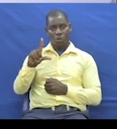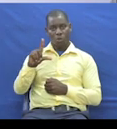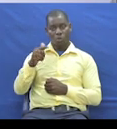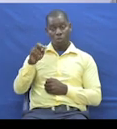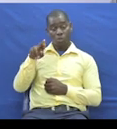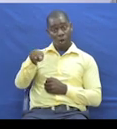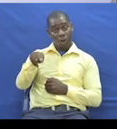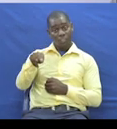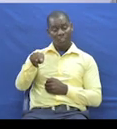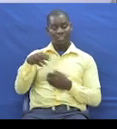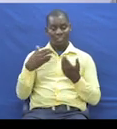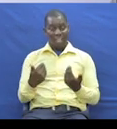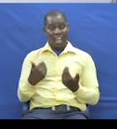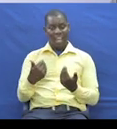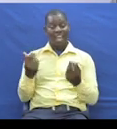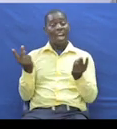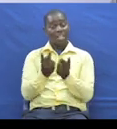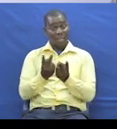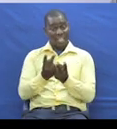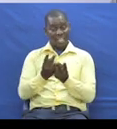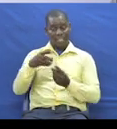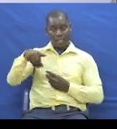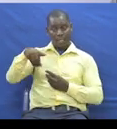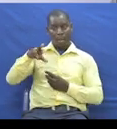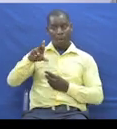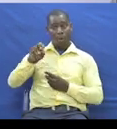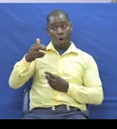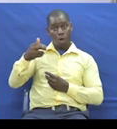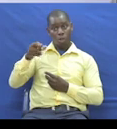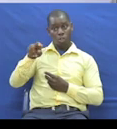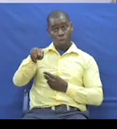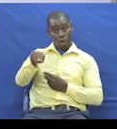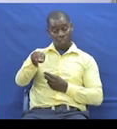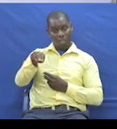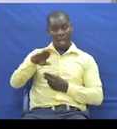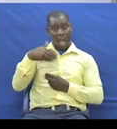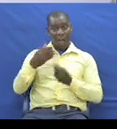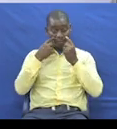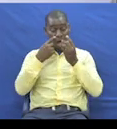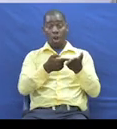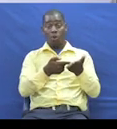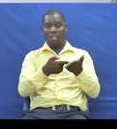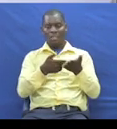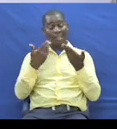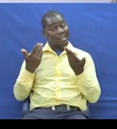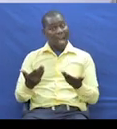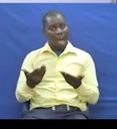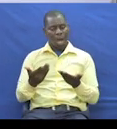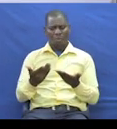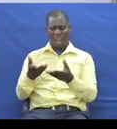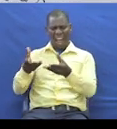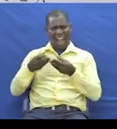neutron and a what? And a proton. Very good. Now, after looking all this one now, we can now have